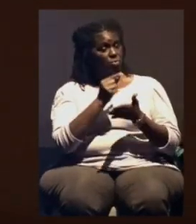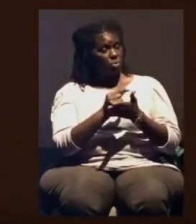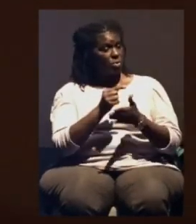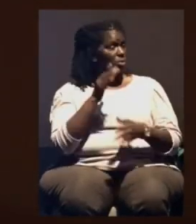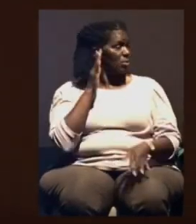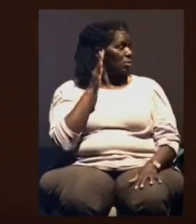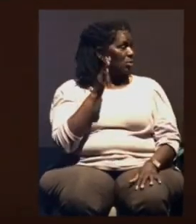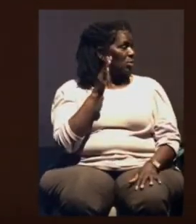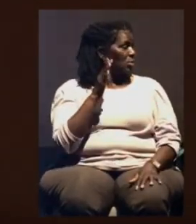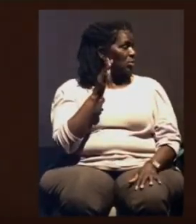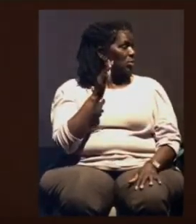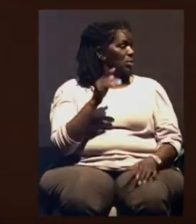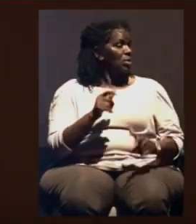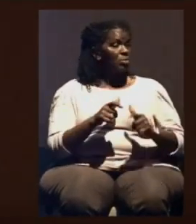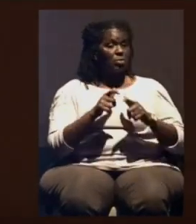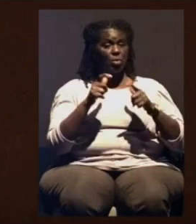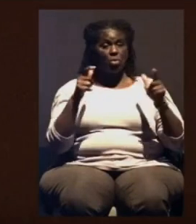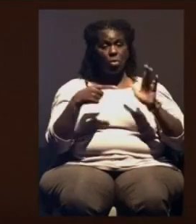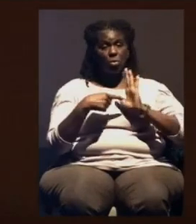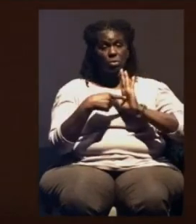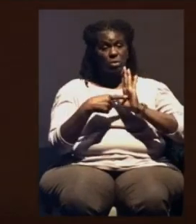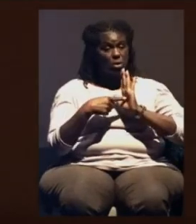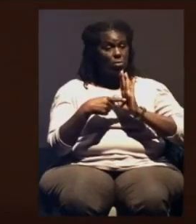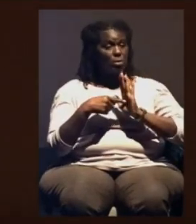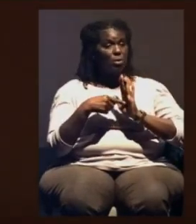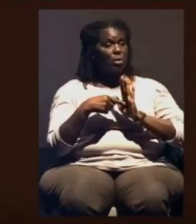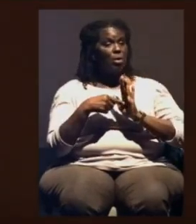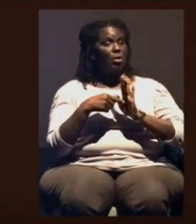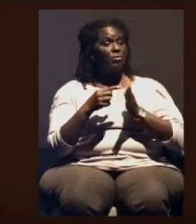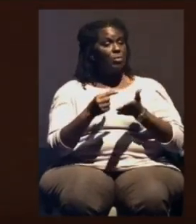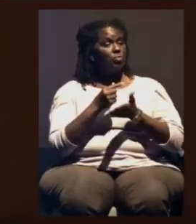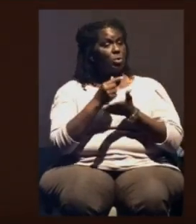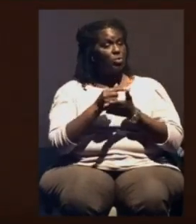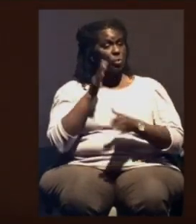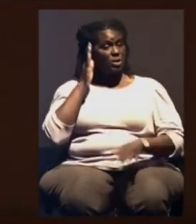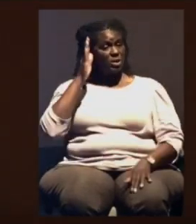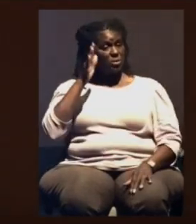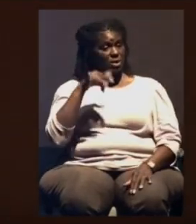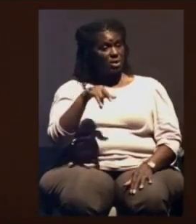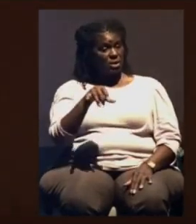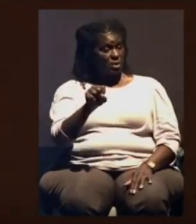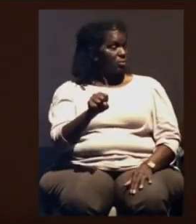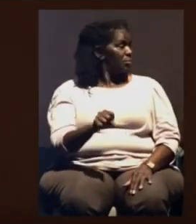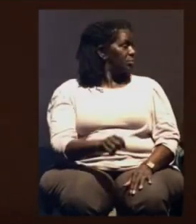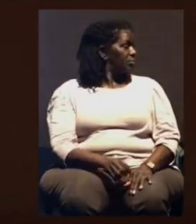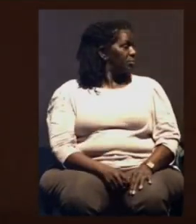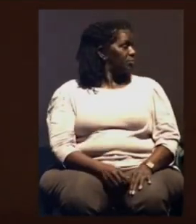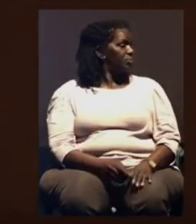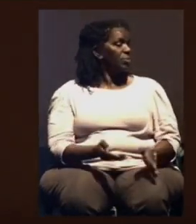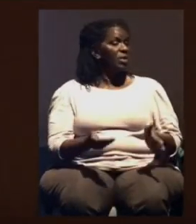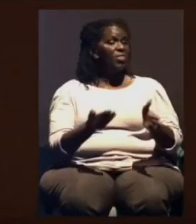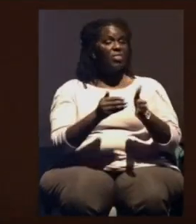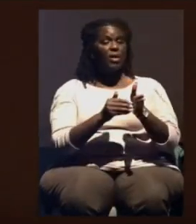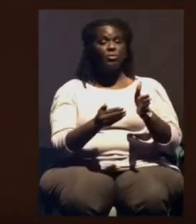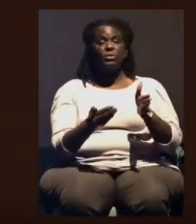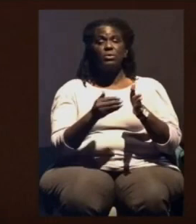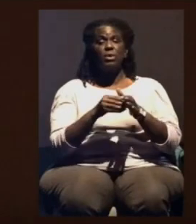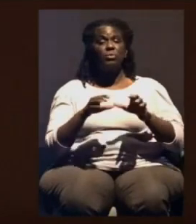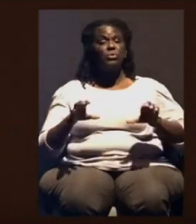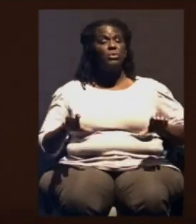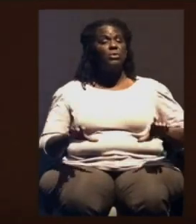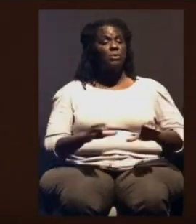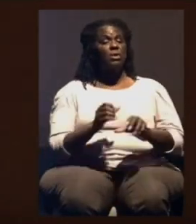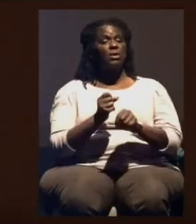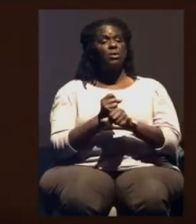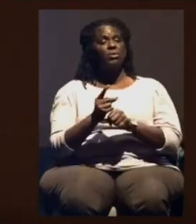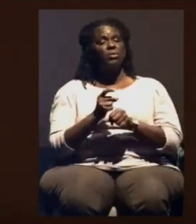And is there a large sample size available of commencement addresses? Why, there's thousands done every year, tens of